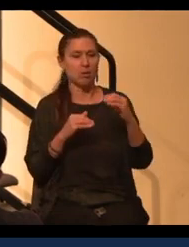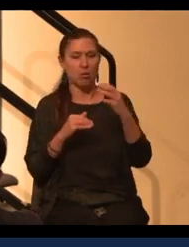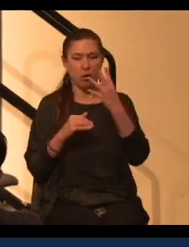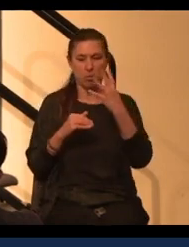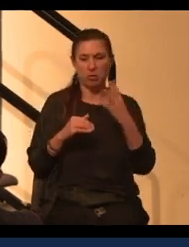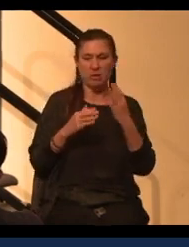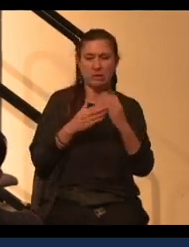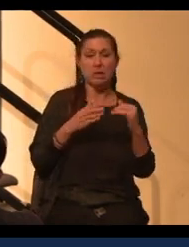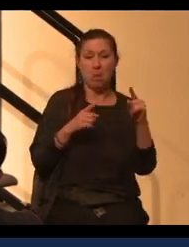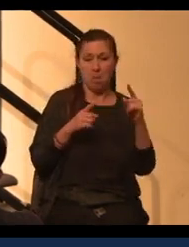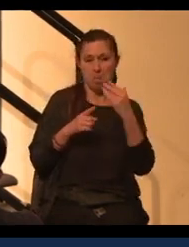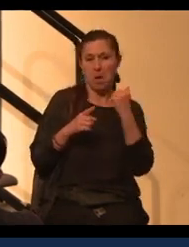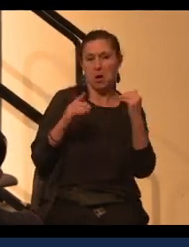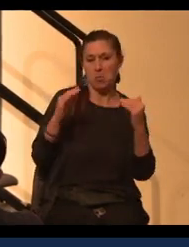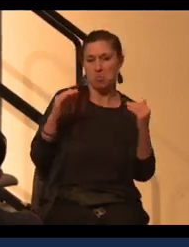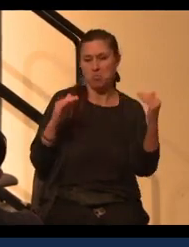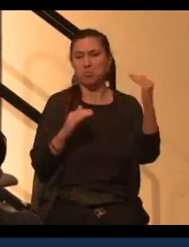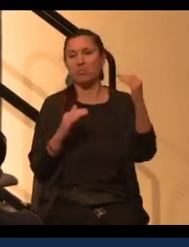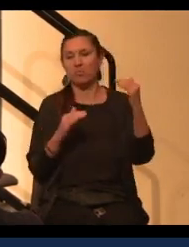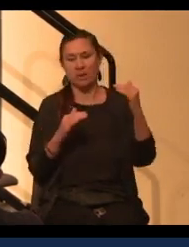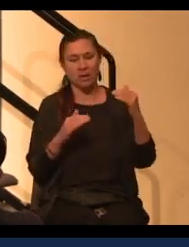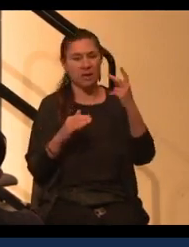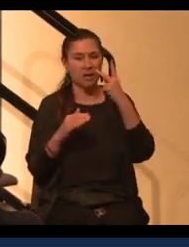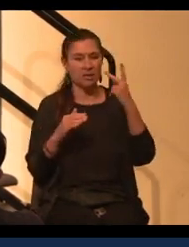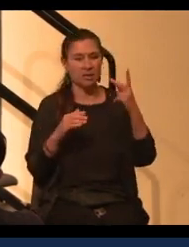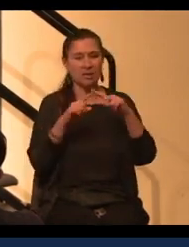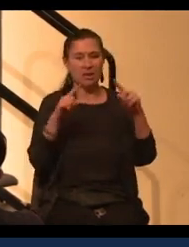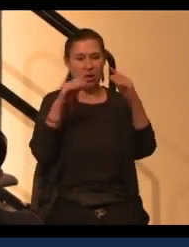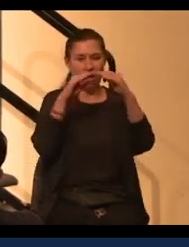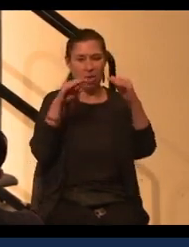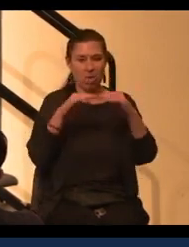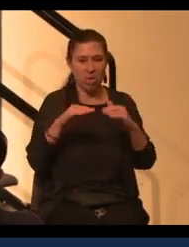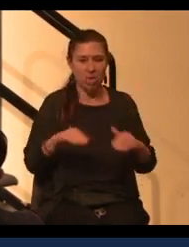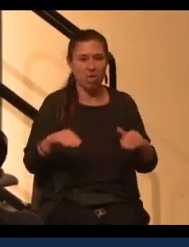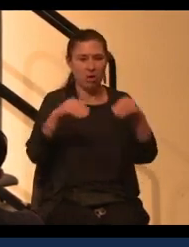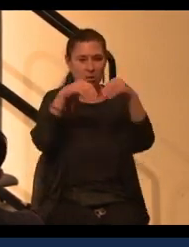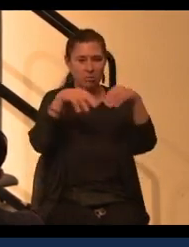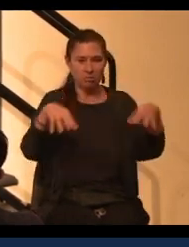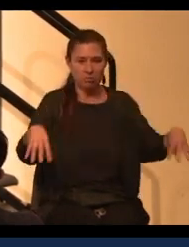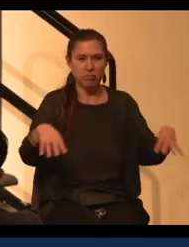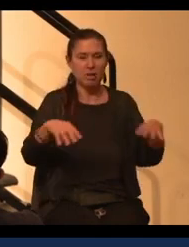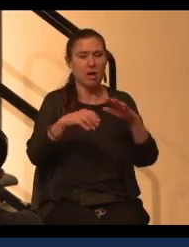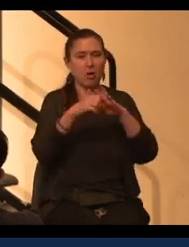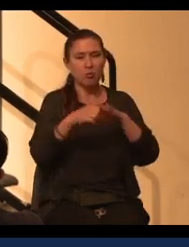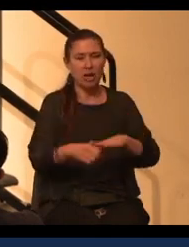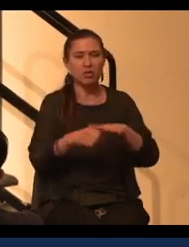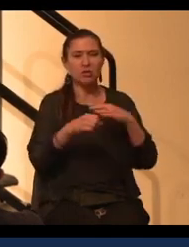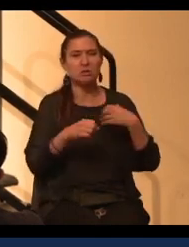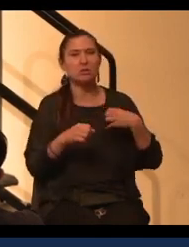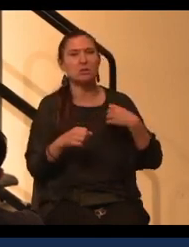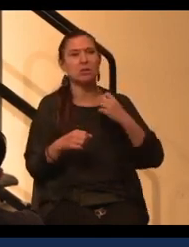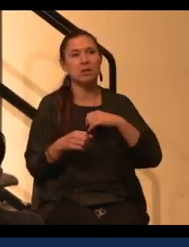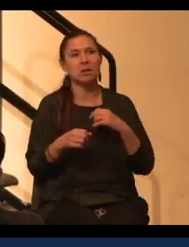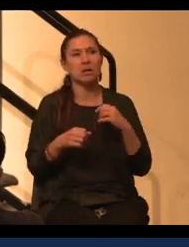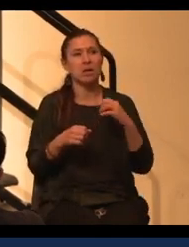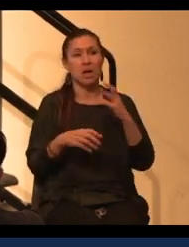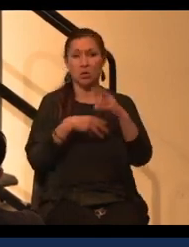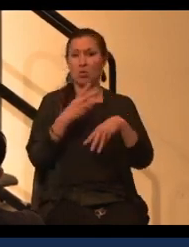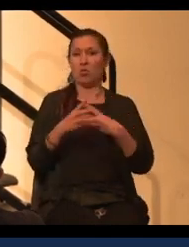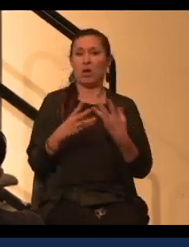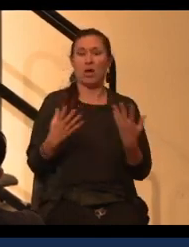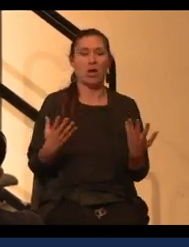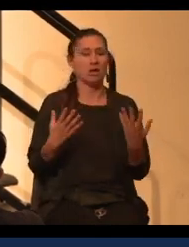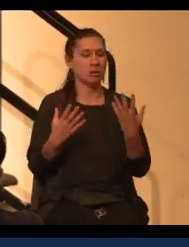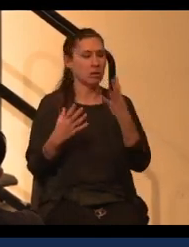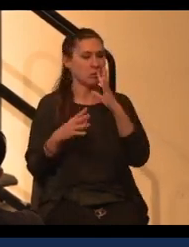these hierarchies that we're still seeing. And in this globalizing world, we're not just talking about different social groups